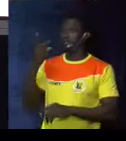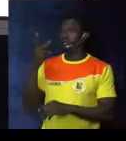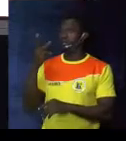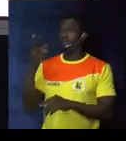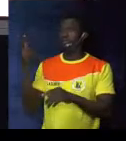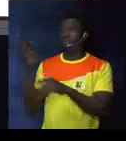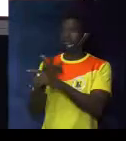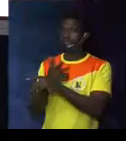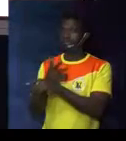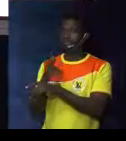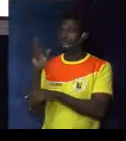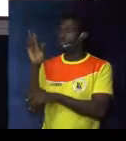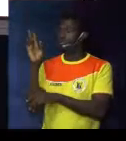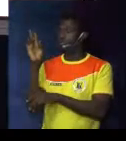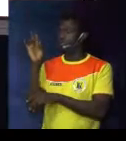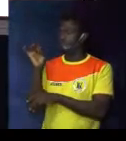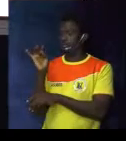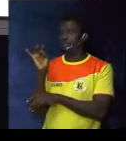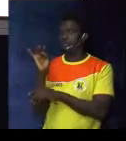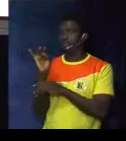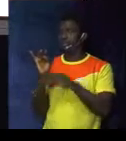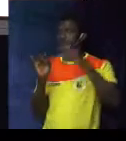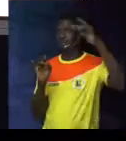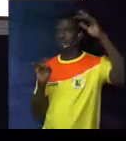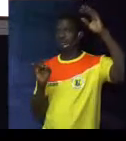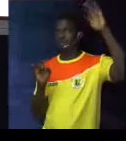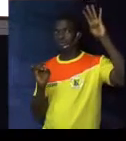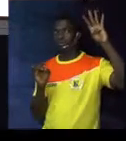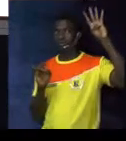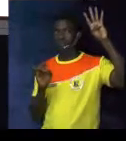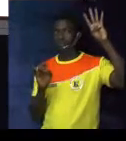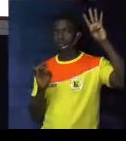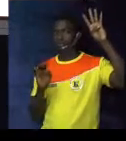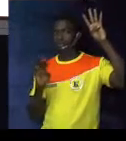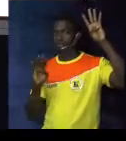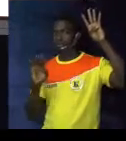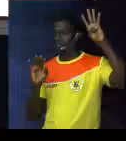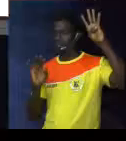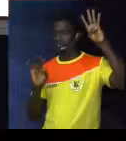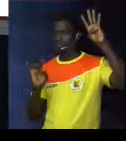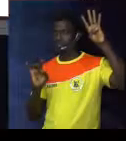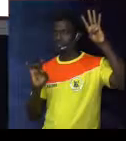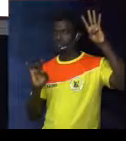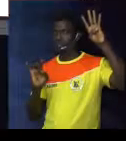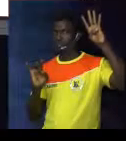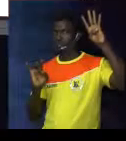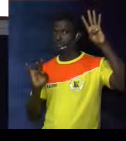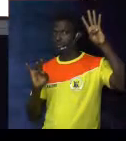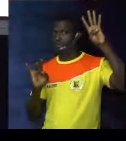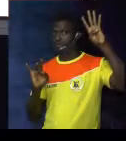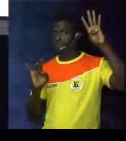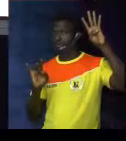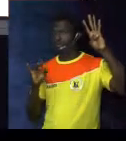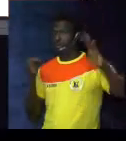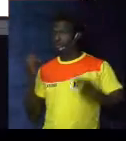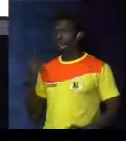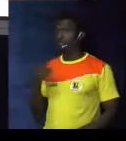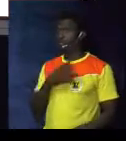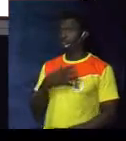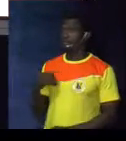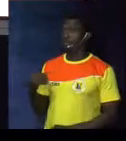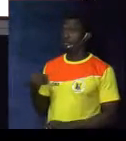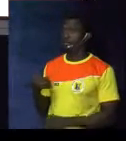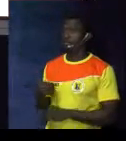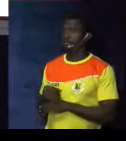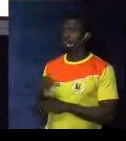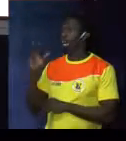because 6 on top, 8 to the side. 6 times 8 is 48. So this is just to show you that you can start from anywhere. And then here